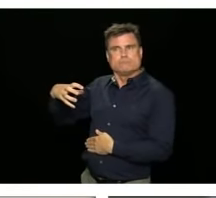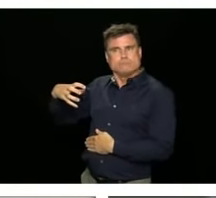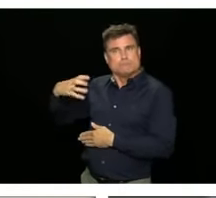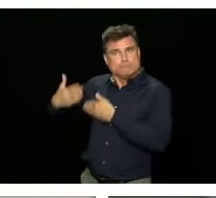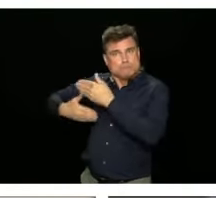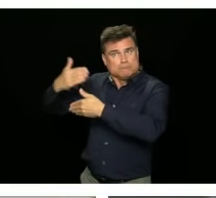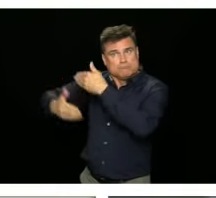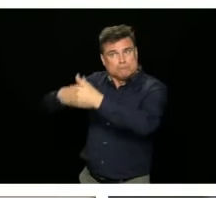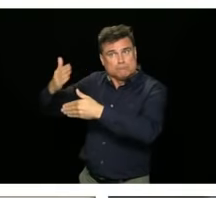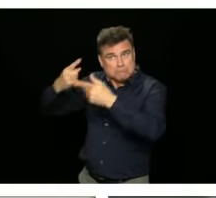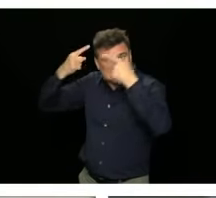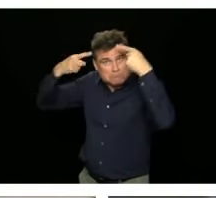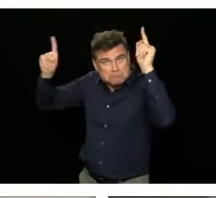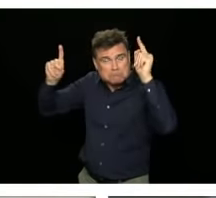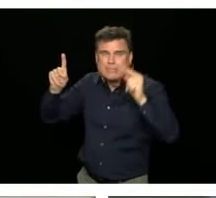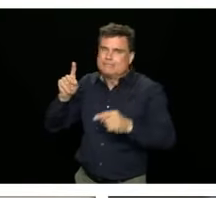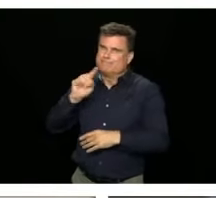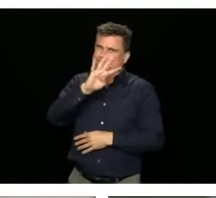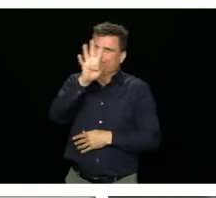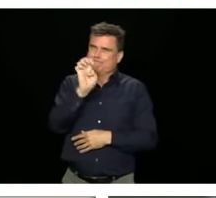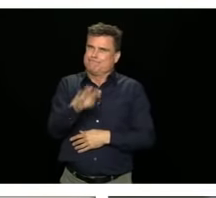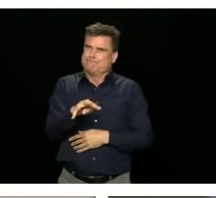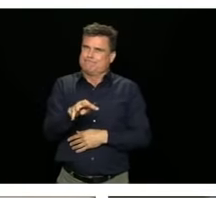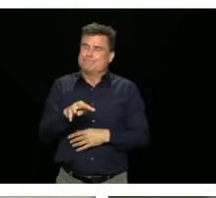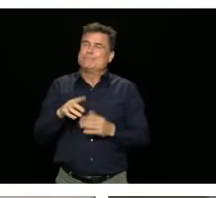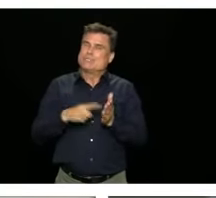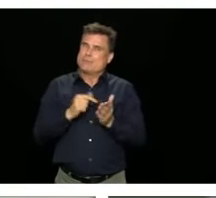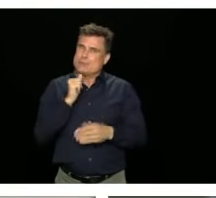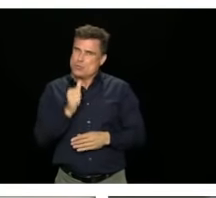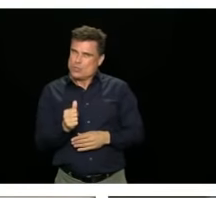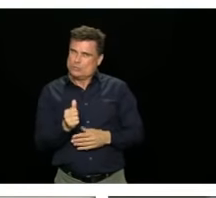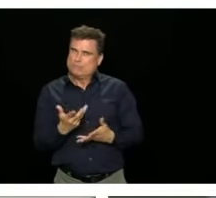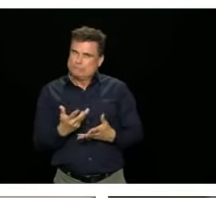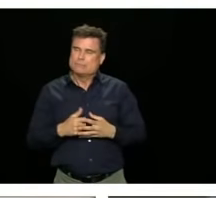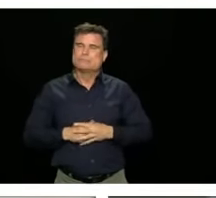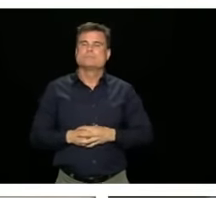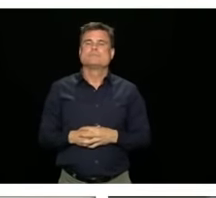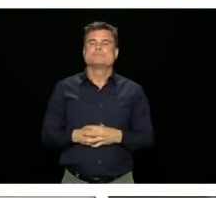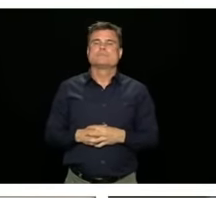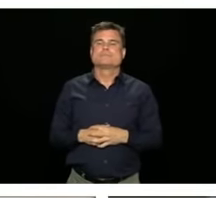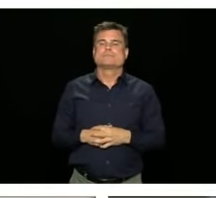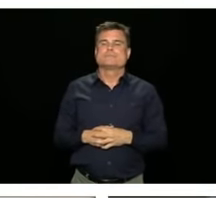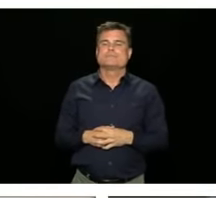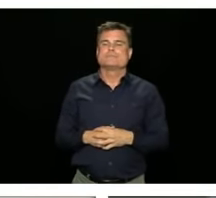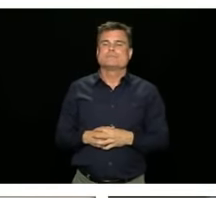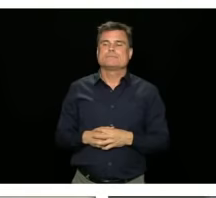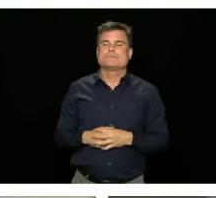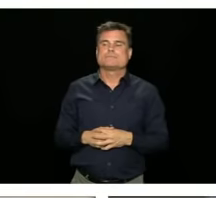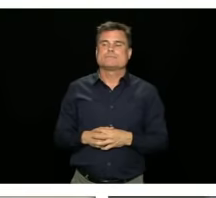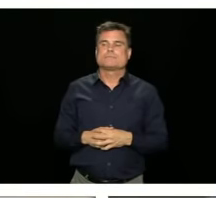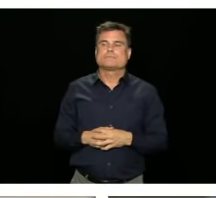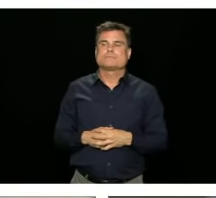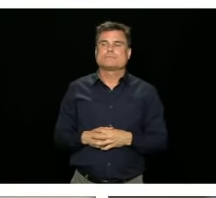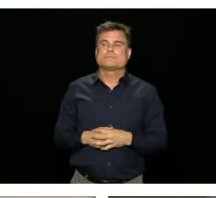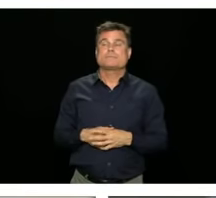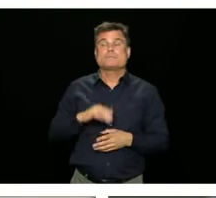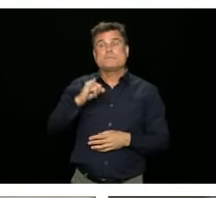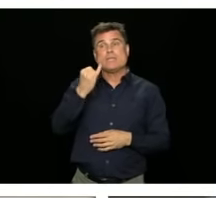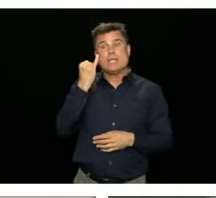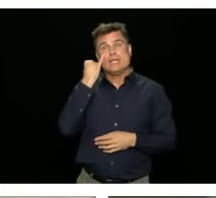from the question of safety. Because legal mechanisms, in fact, don't always keep us safe at all.